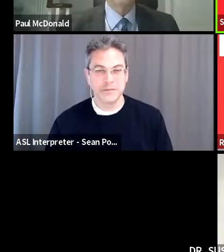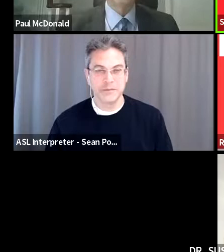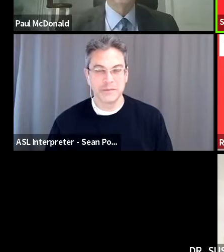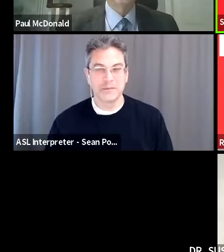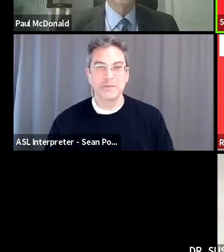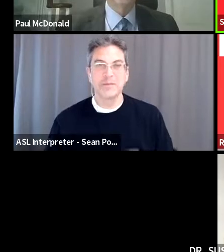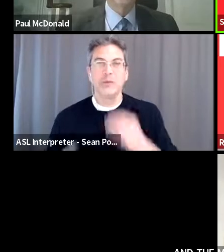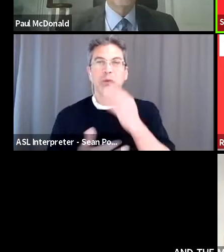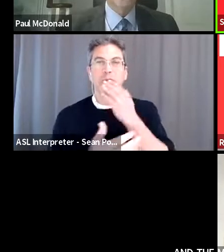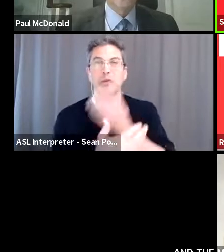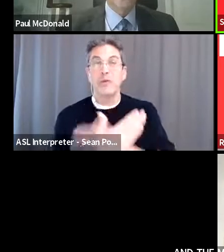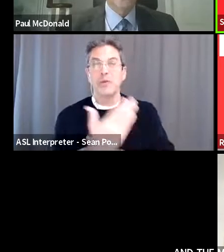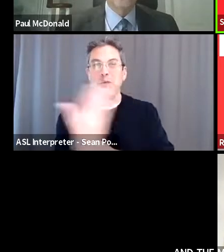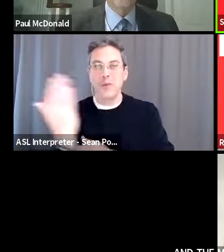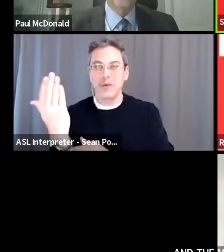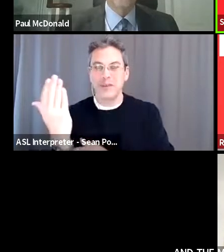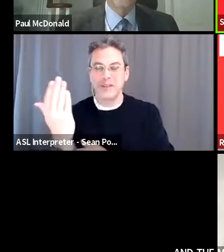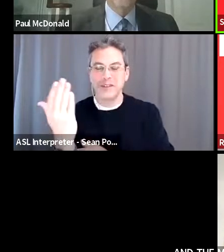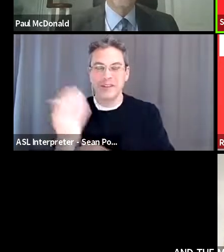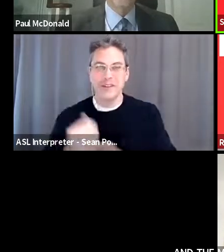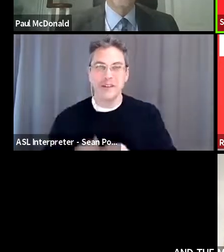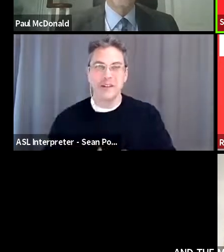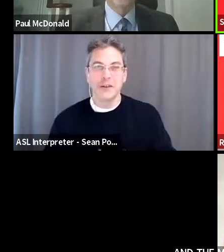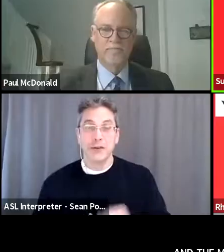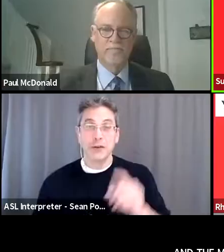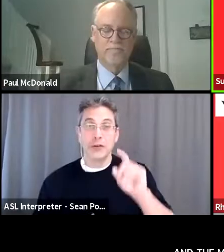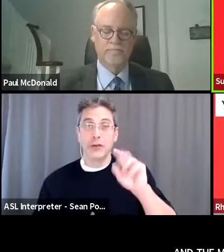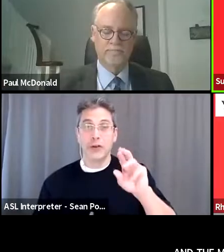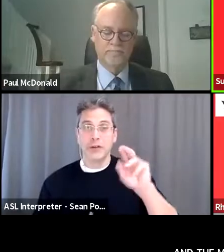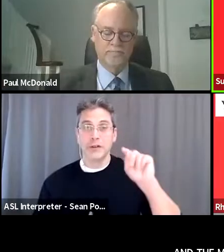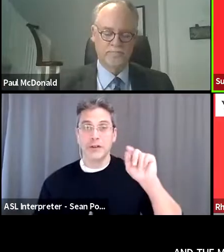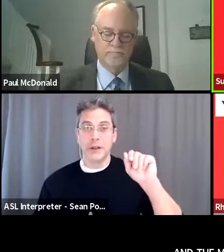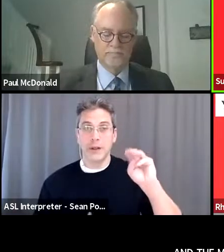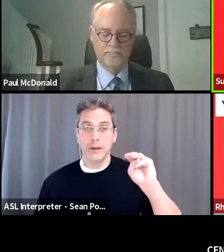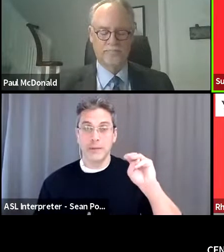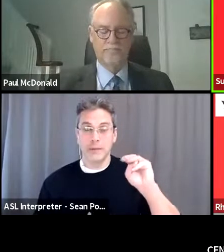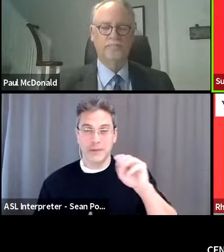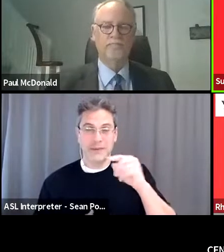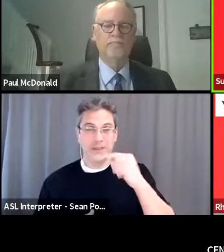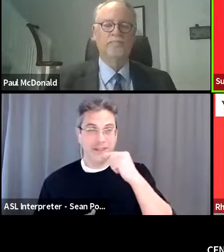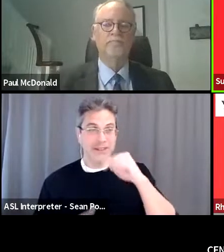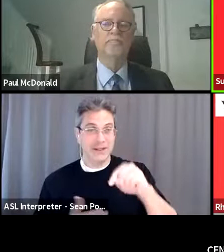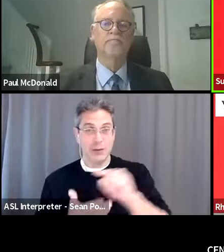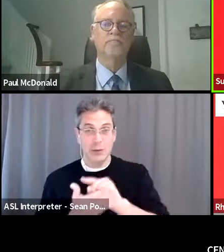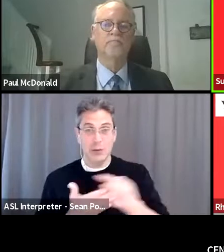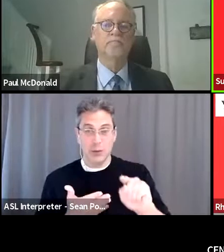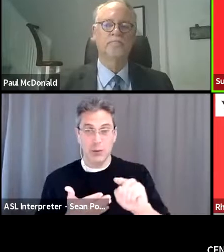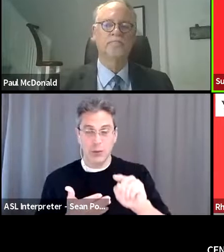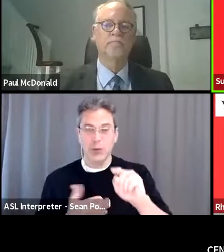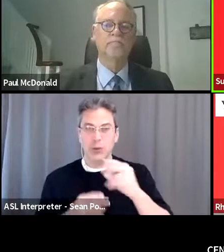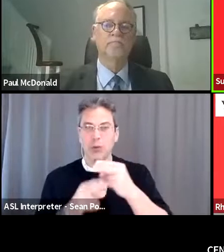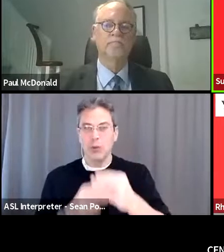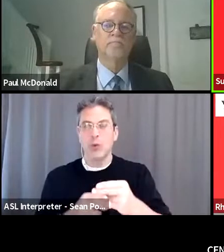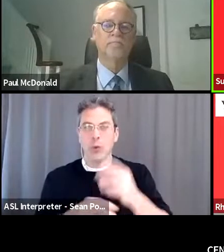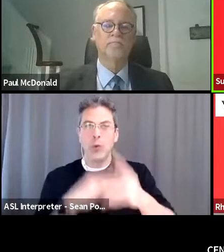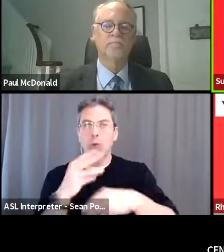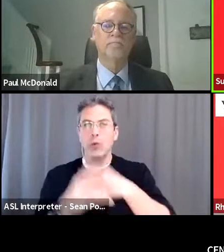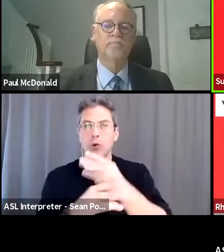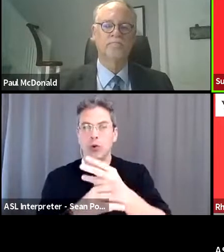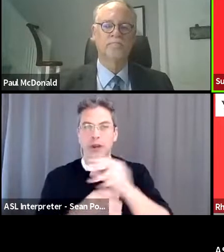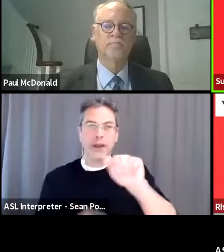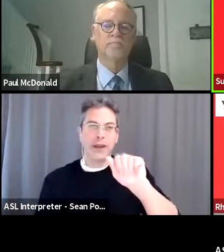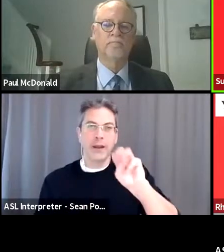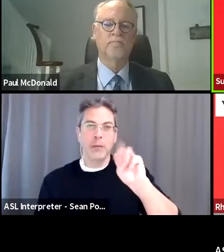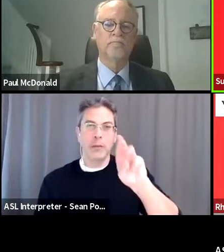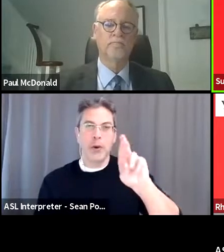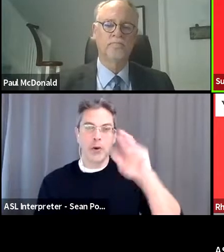everyone. As Dr. Tam has already said, this week marks World Antimicrobial Awareness Week. And that's a time